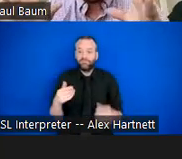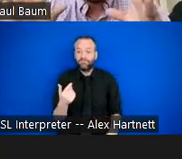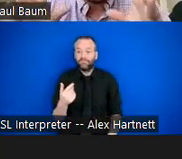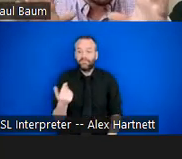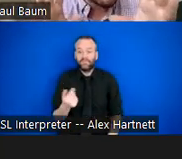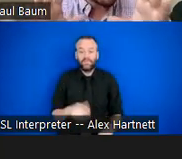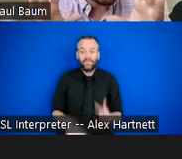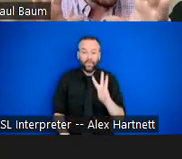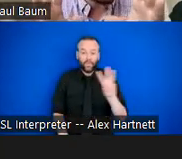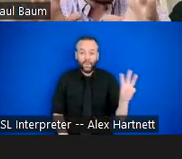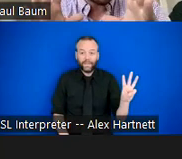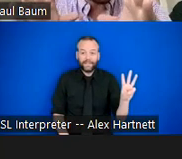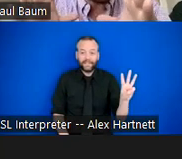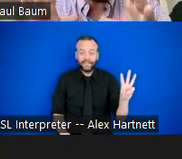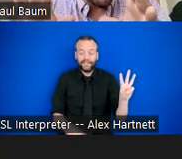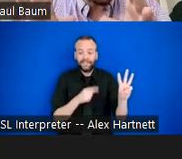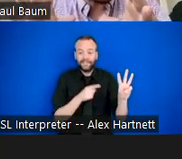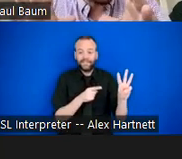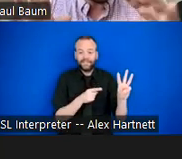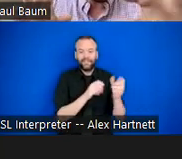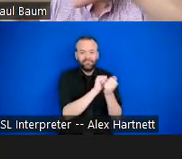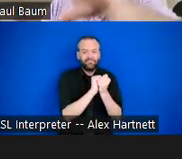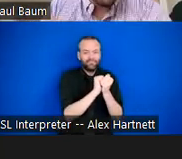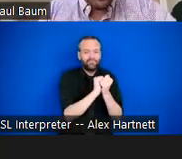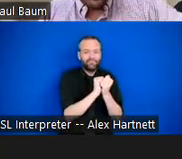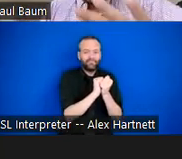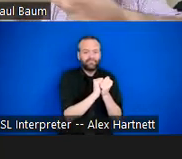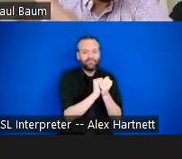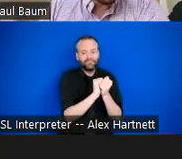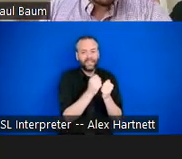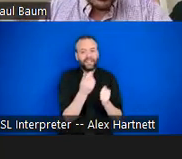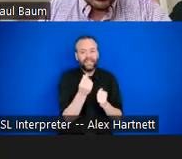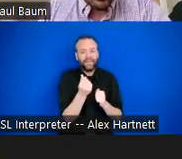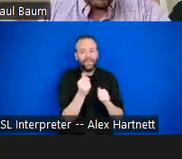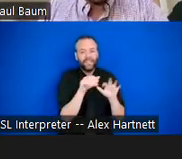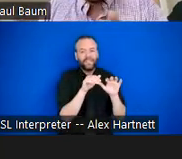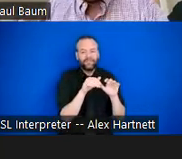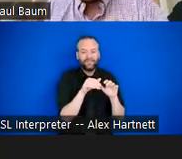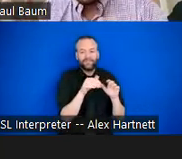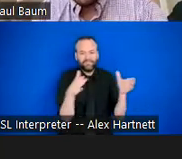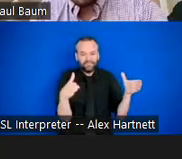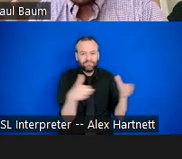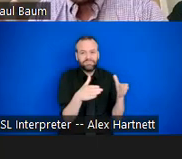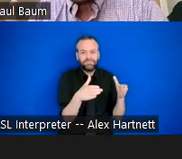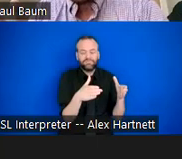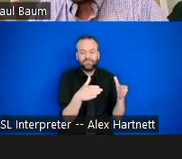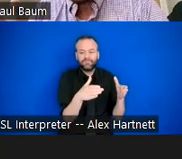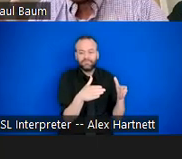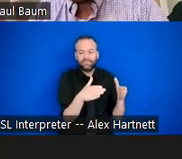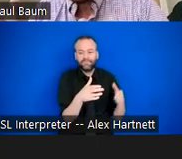is somewhat pretty unified, okay? It's a little bit denser, but